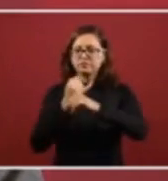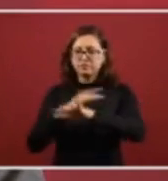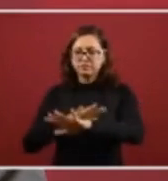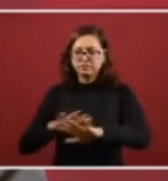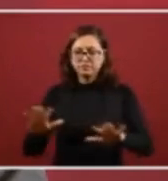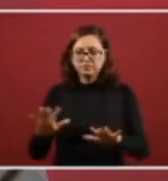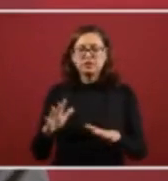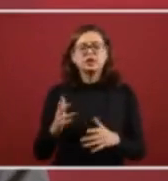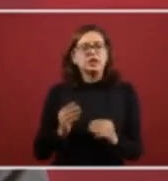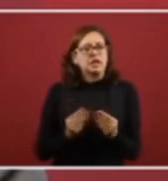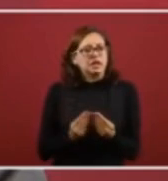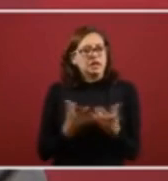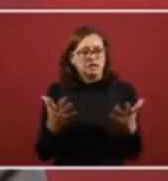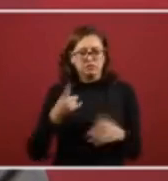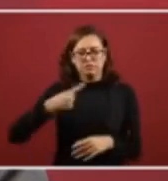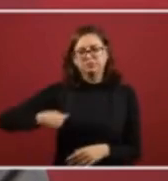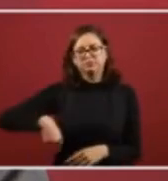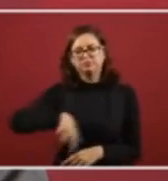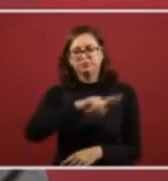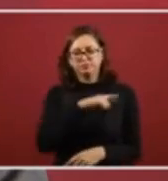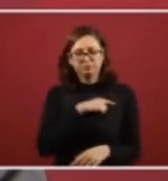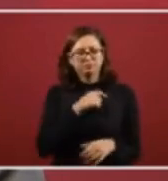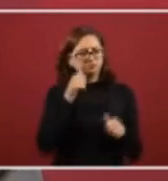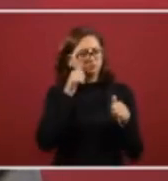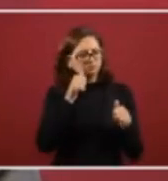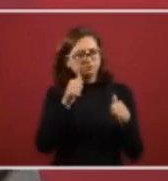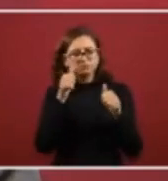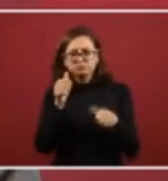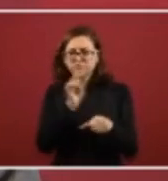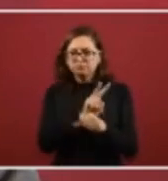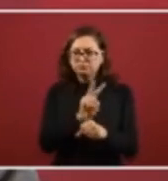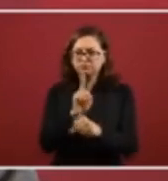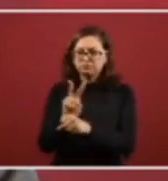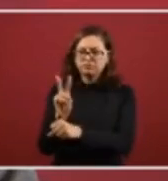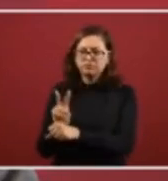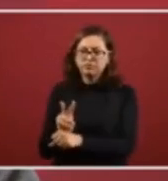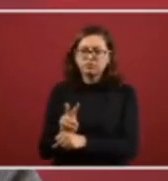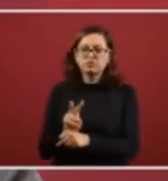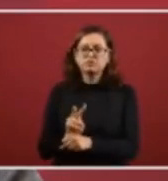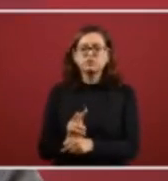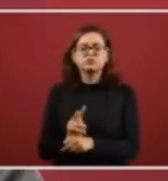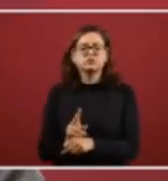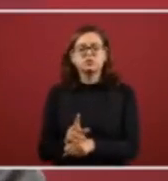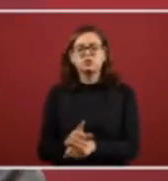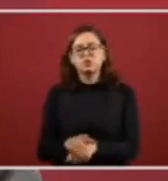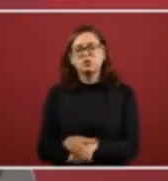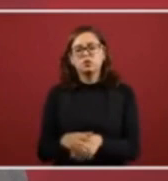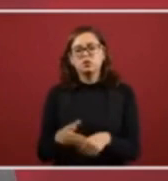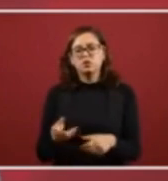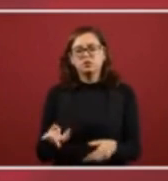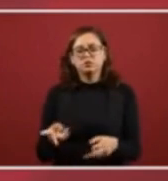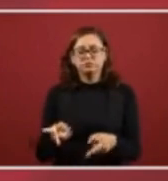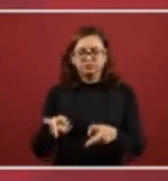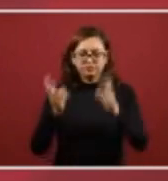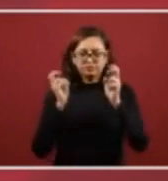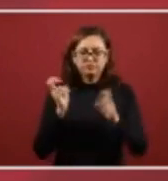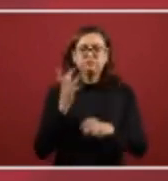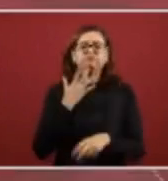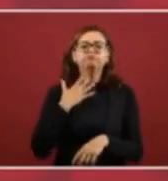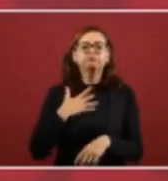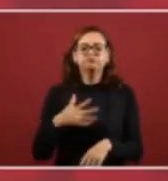matters. And of course, we're behaving cautiously, we're being vigilant, and we've been able to